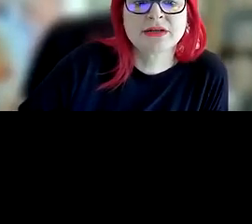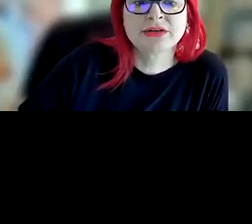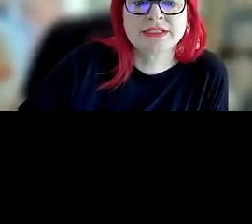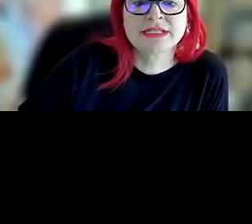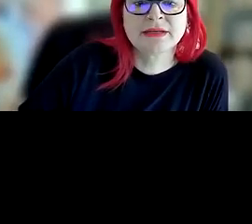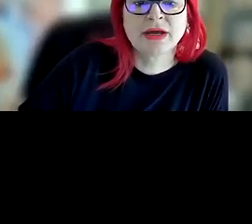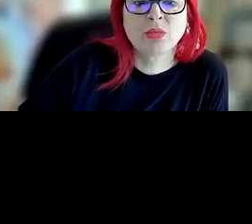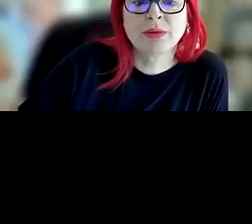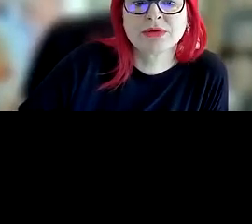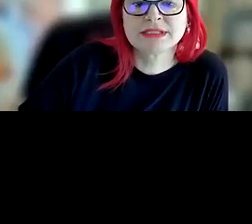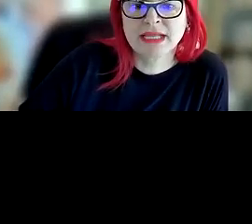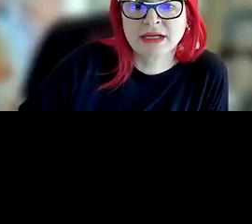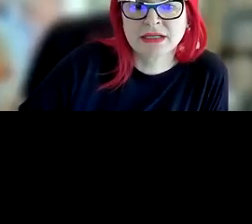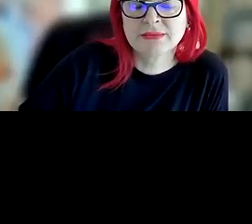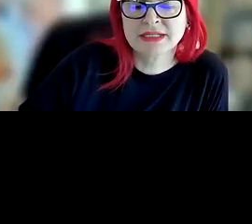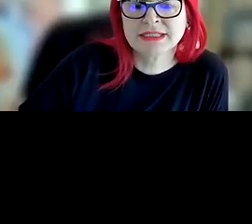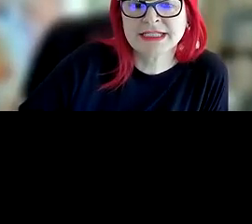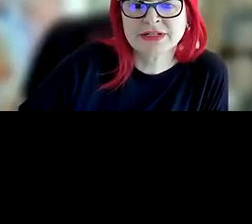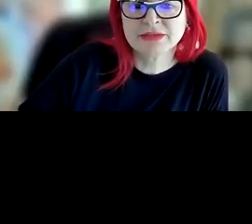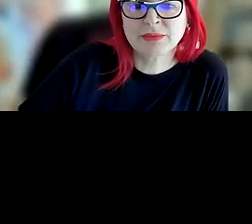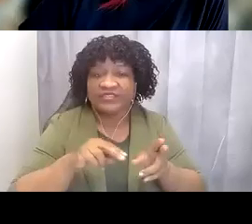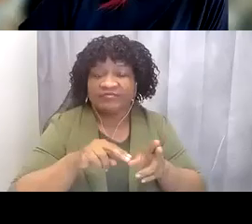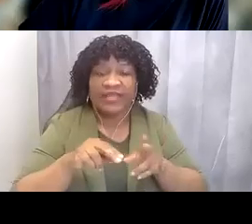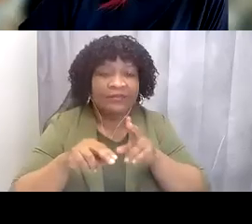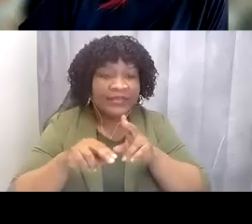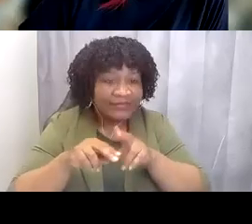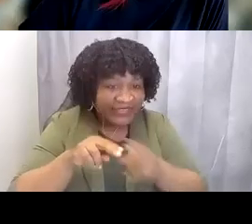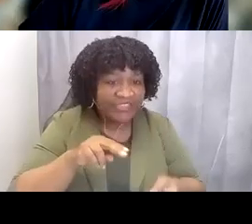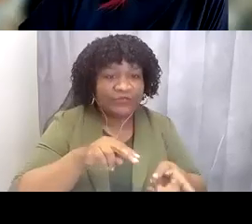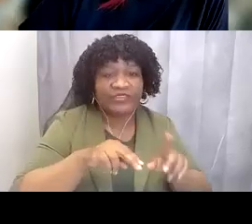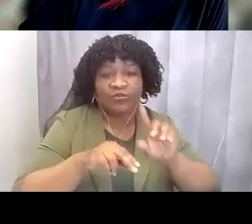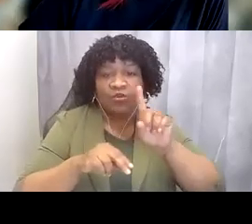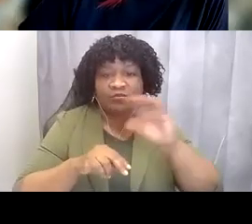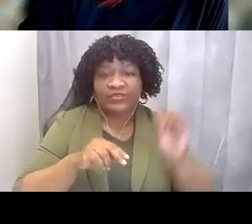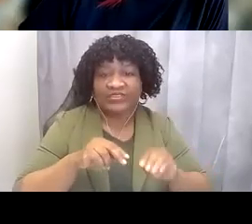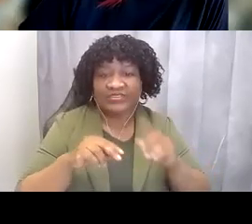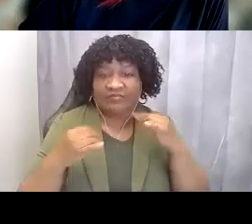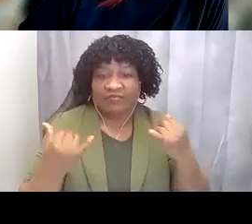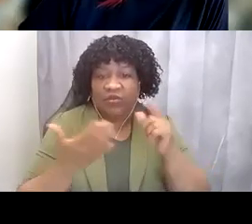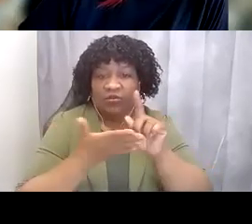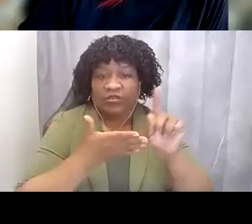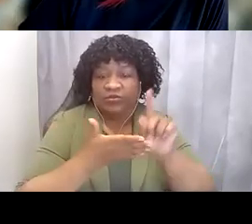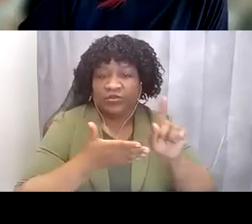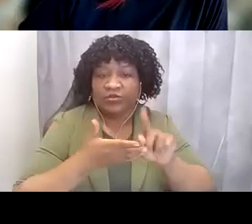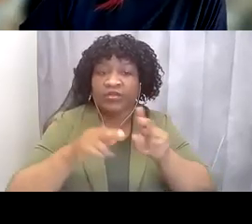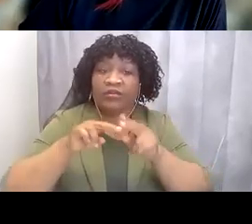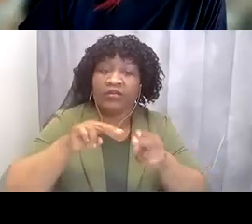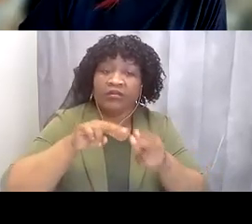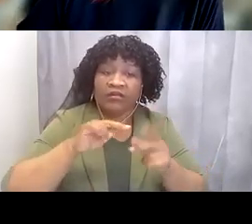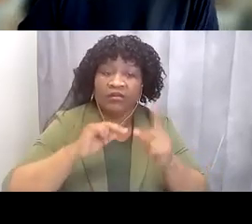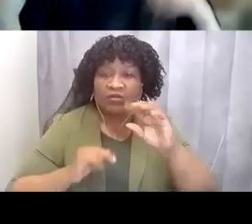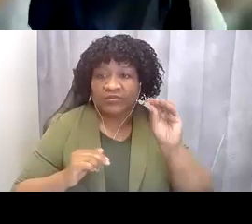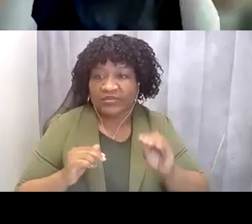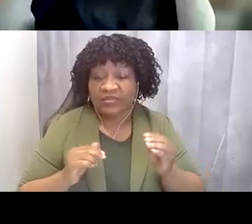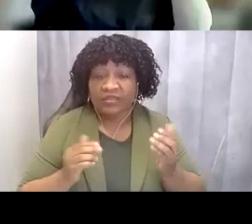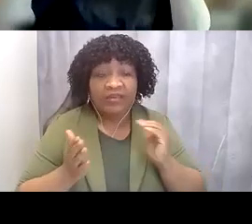Cases are increasing about 1%. I'm sorry, decreasing 1% week to week currently. But again, I